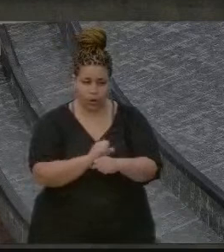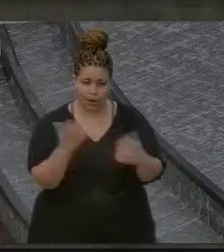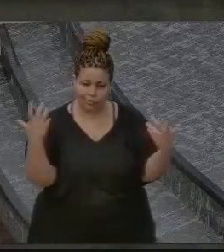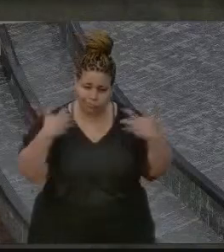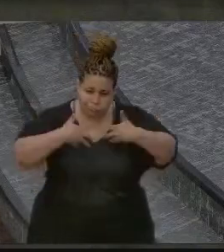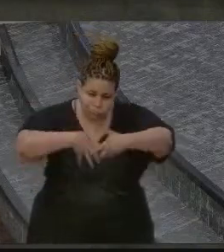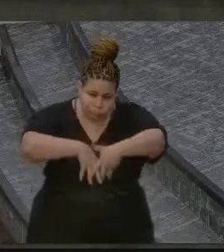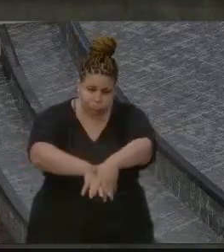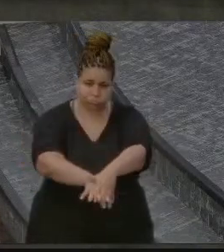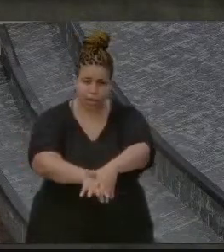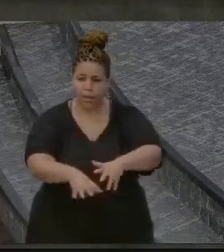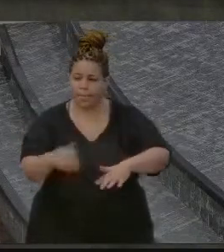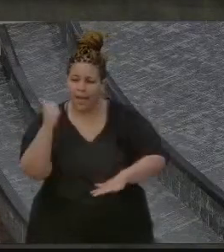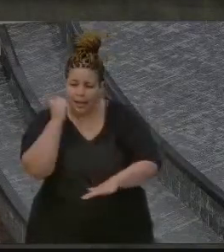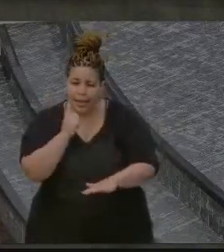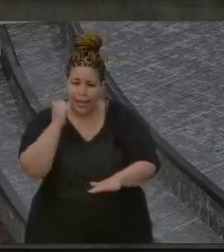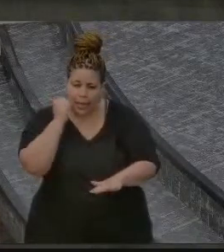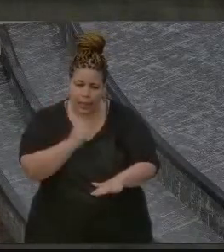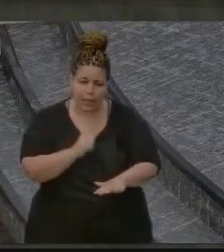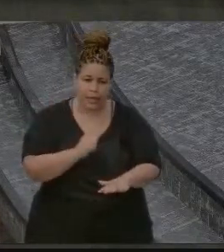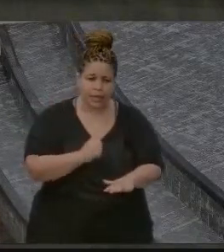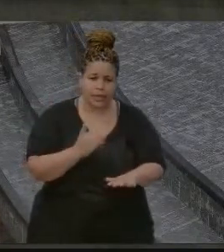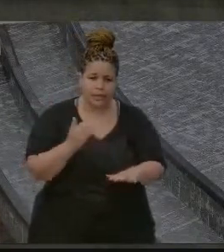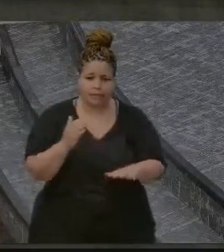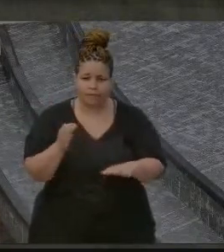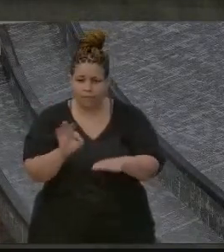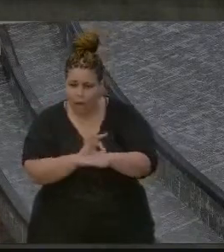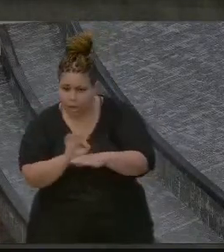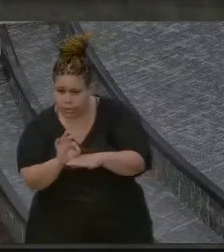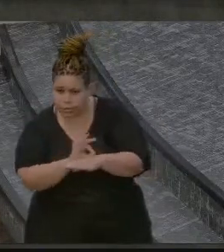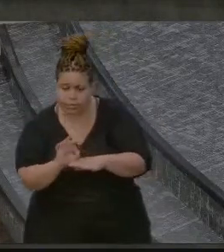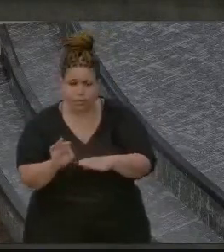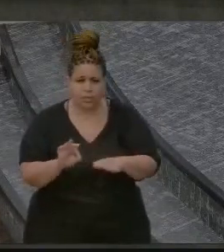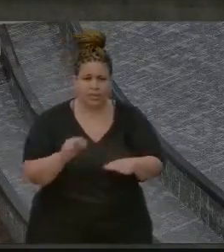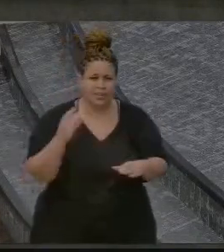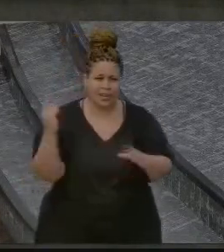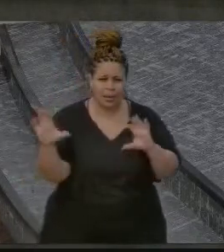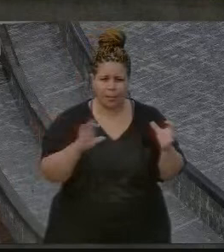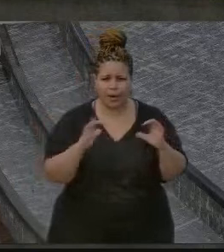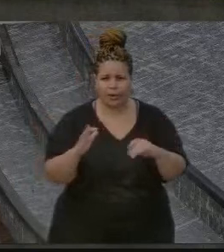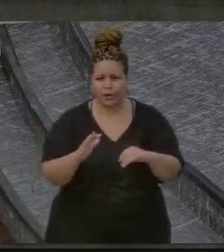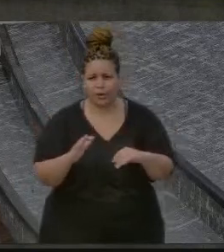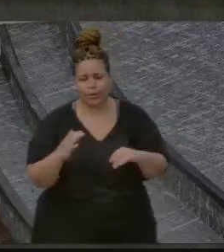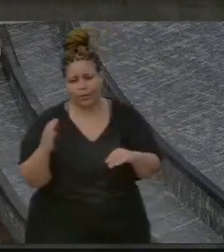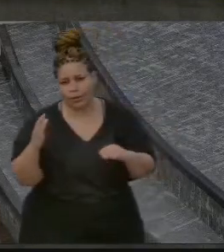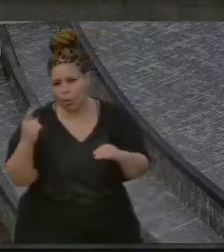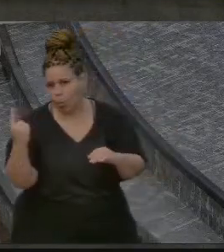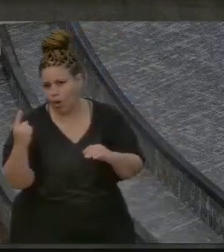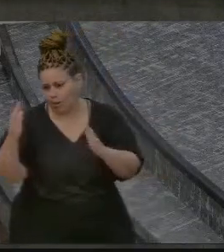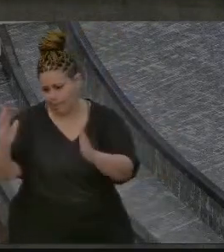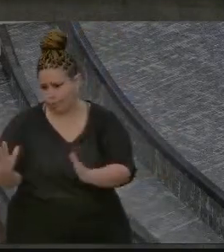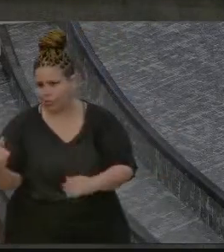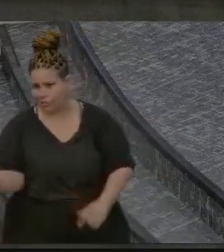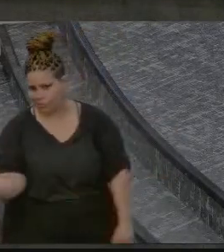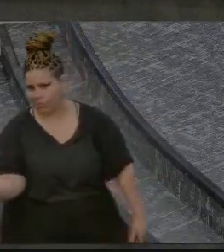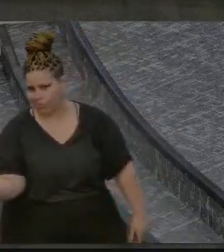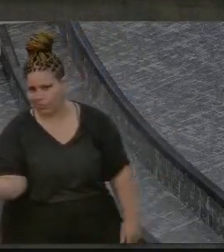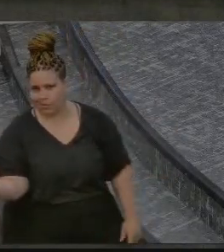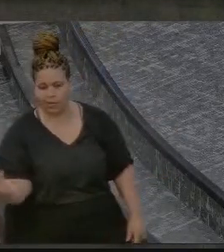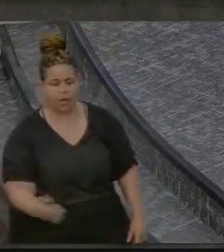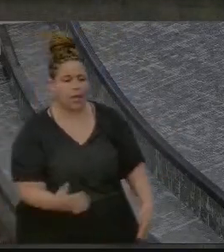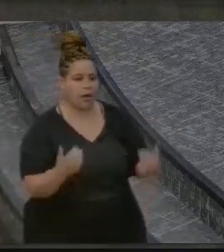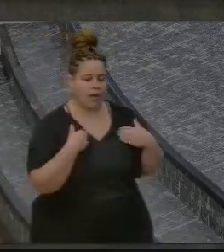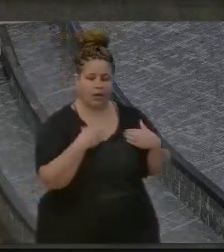daily operations of the school as opposed to a standalone kind of thing. I think, yes, there has to be someone who collects the data and